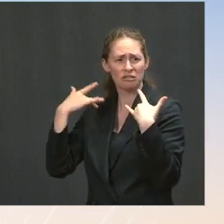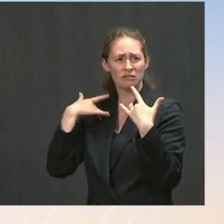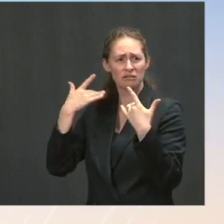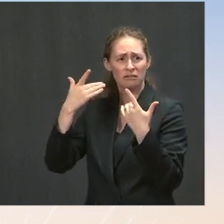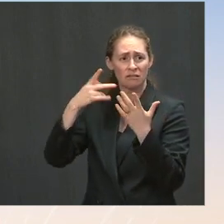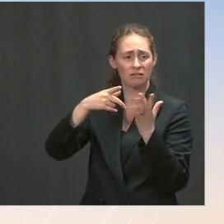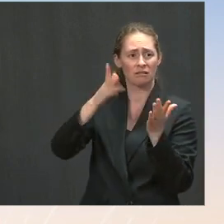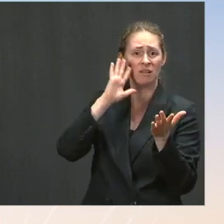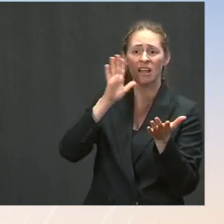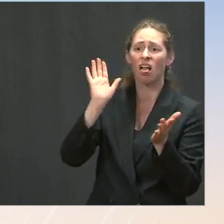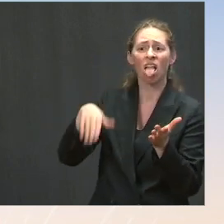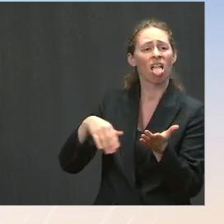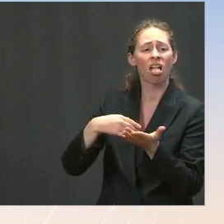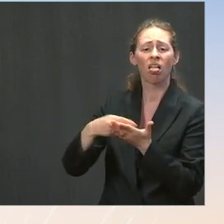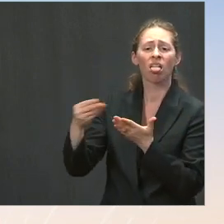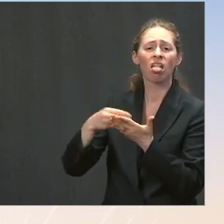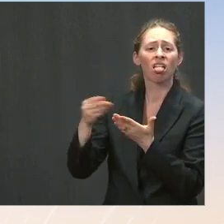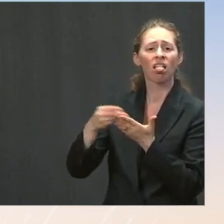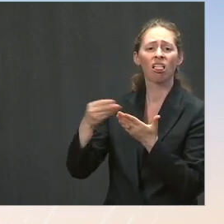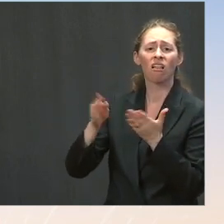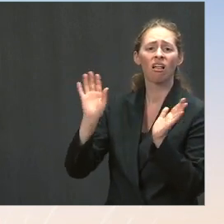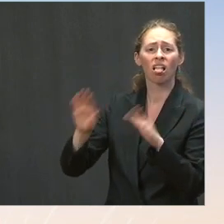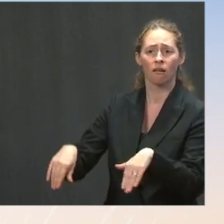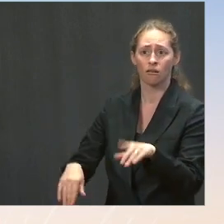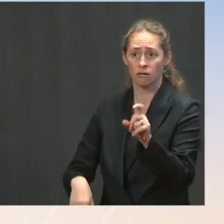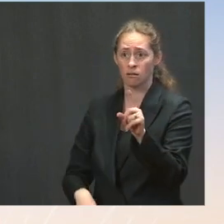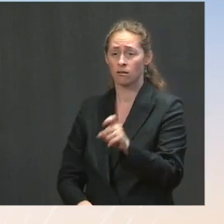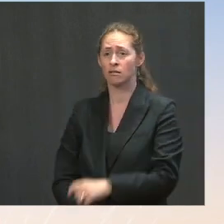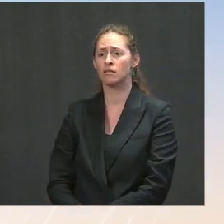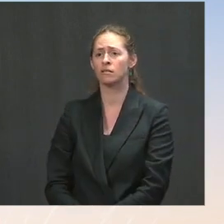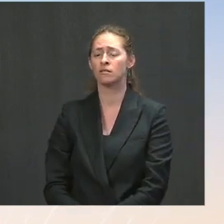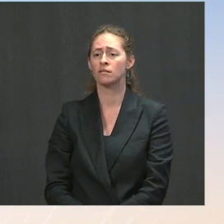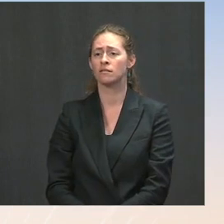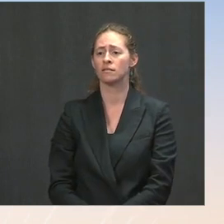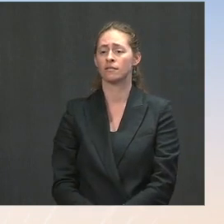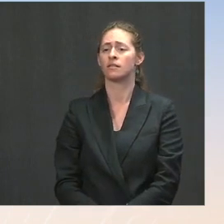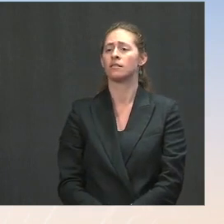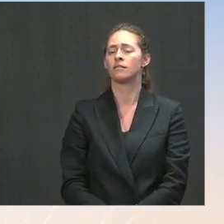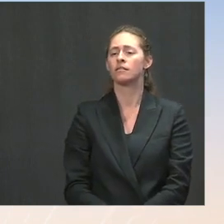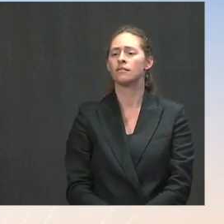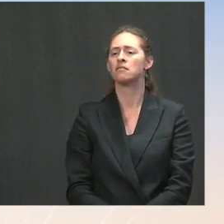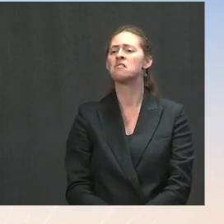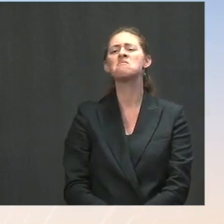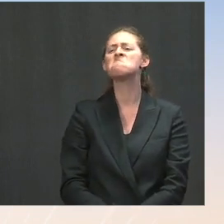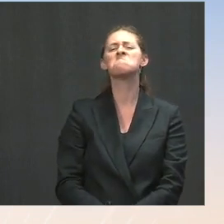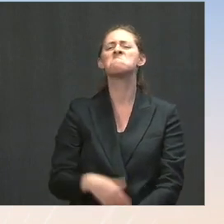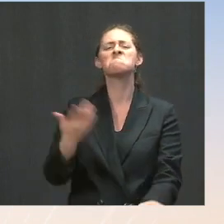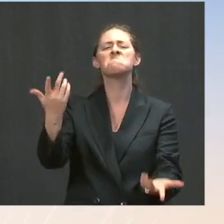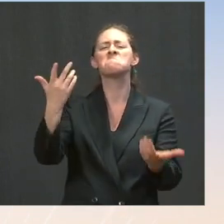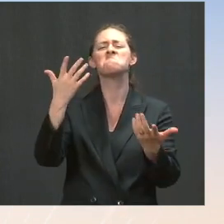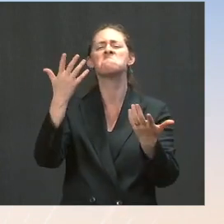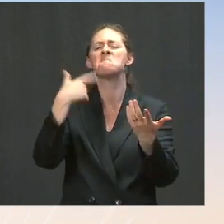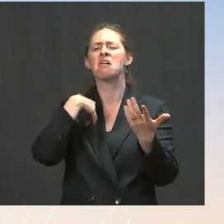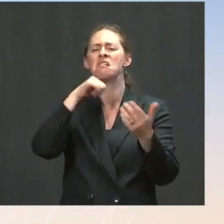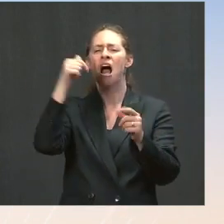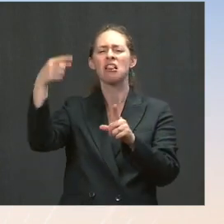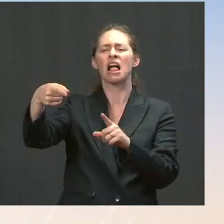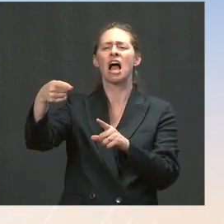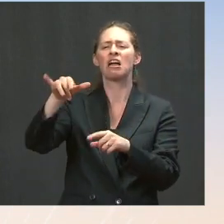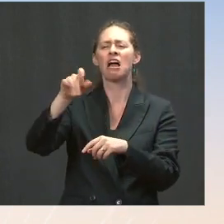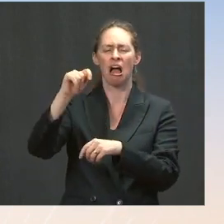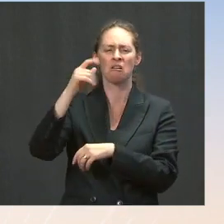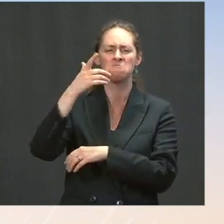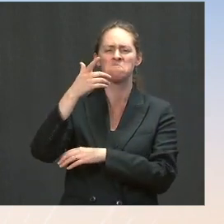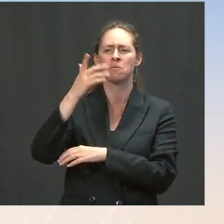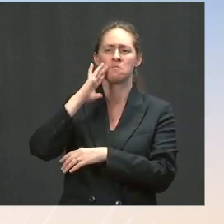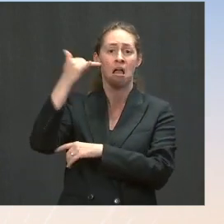I will say I don't think we're quite at that point. The guidance, of course, is not, as you know, being released until later this afternoon. I